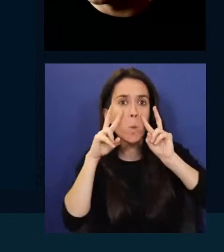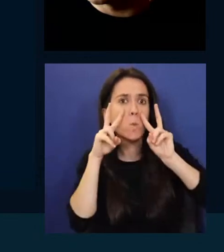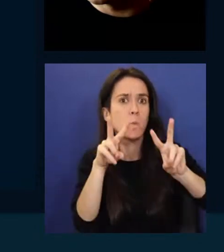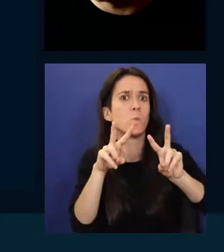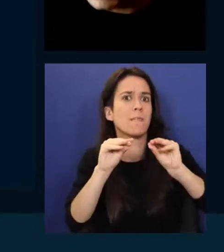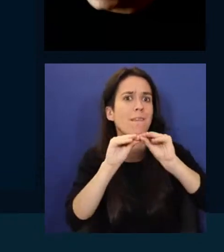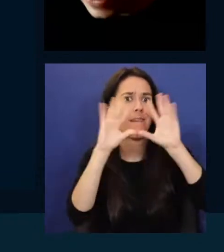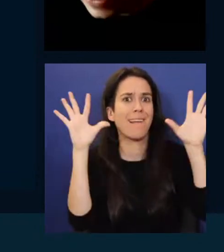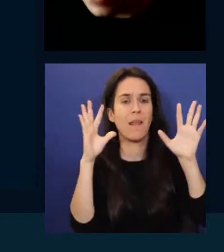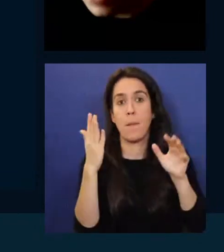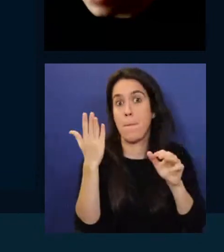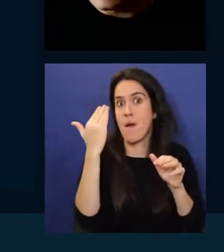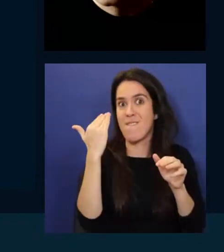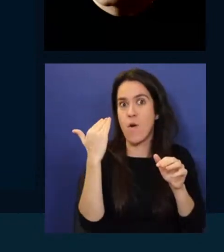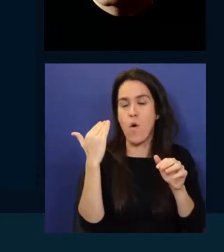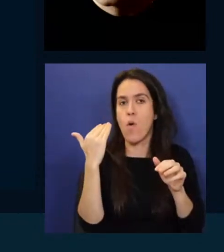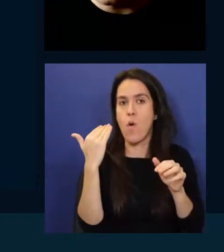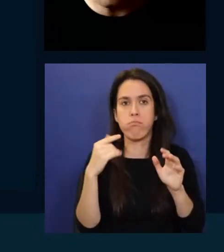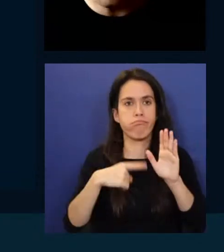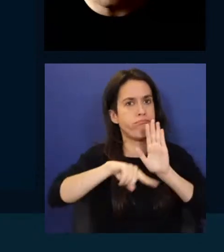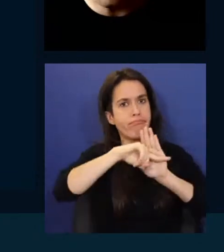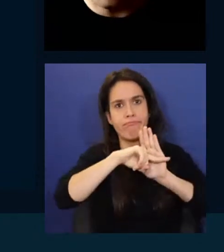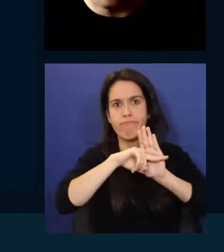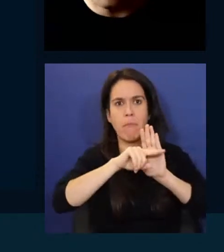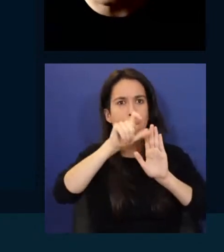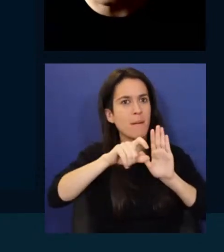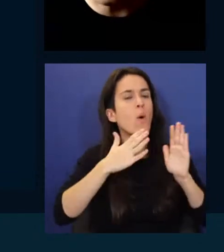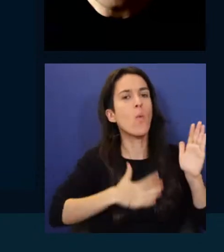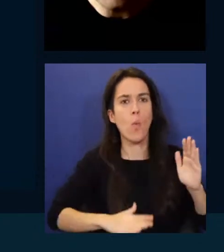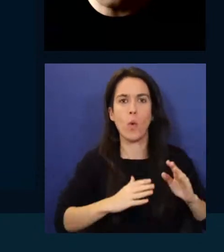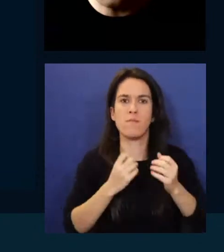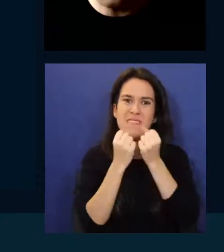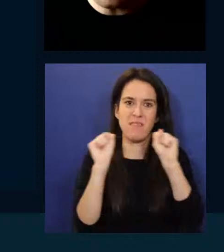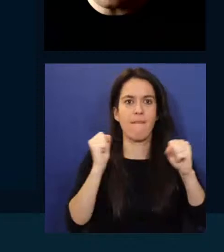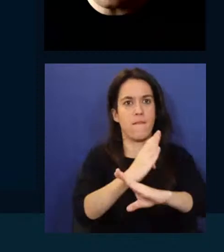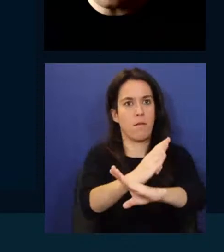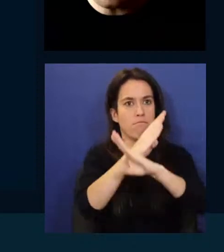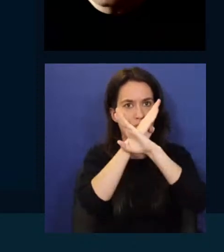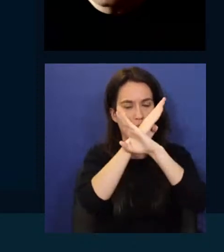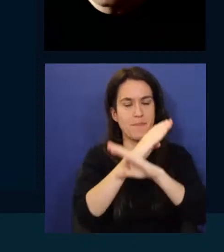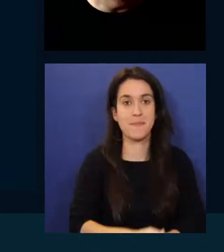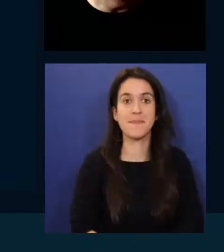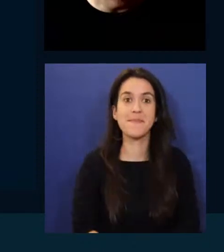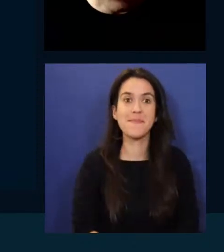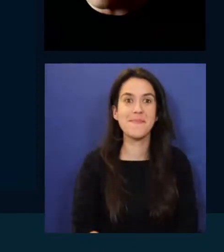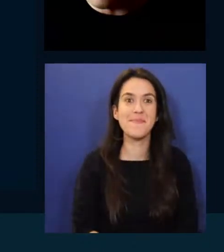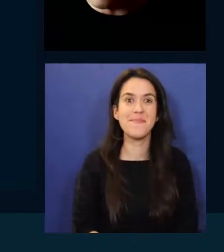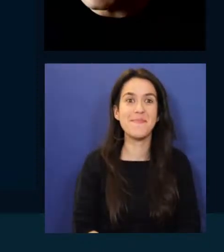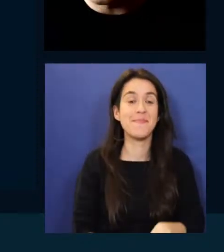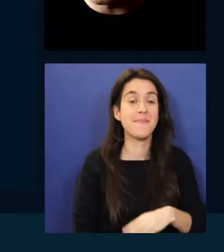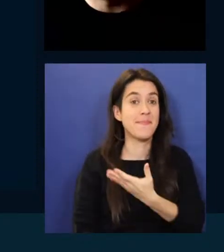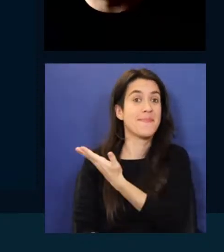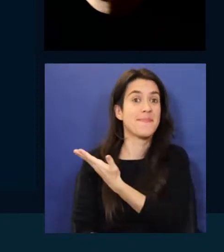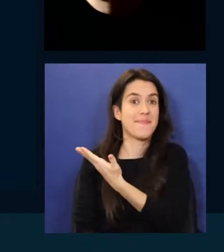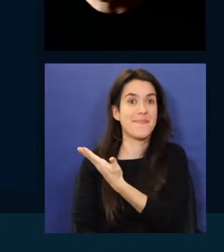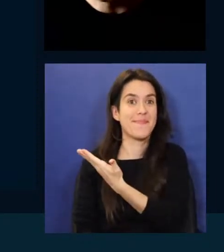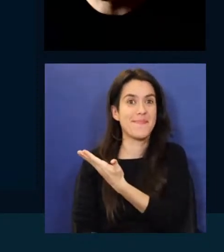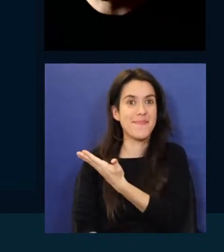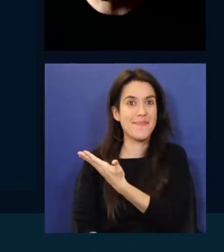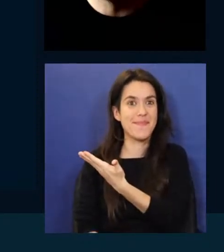key requirement that our customers wanted. Now, this slide, gets into a little bit more detail in terms